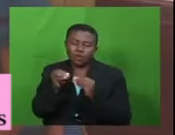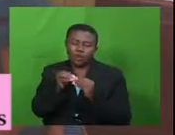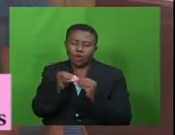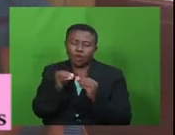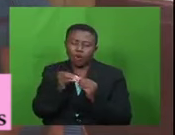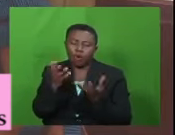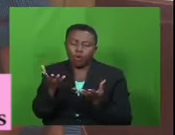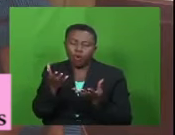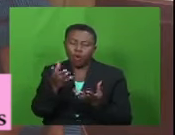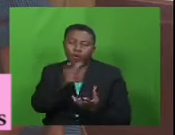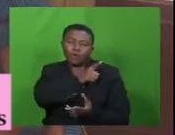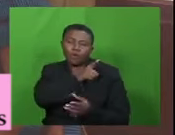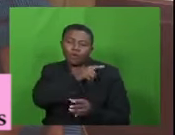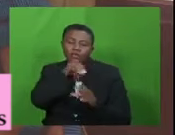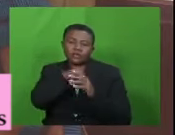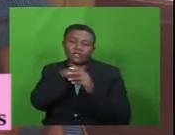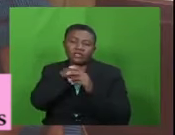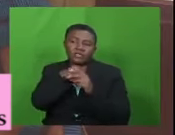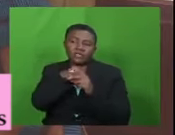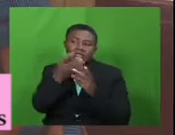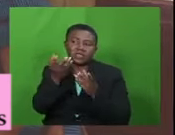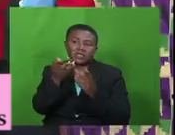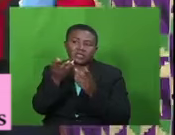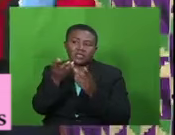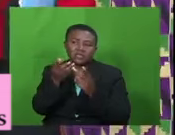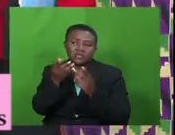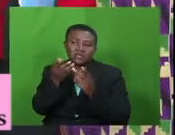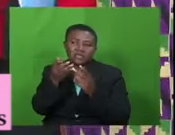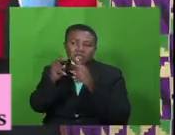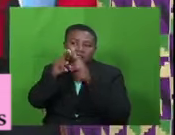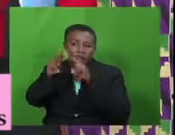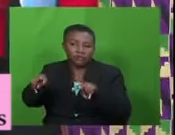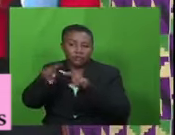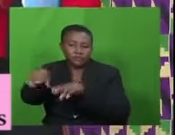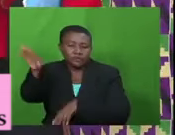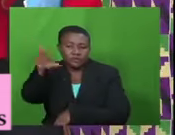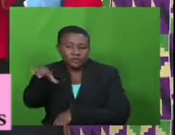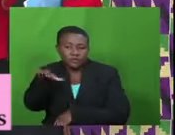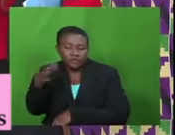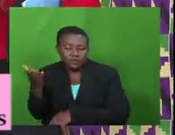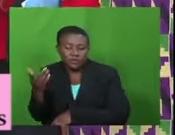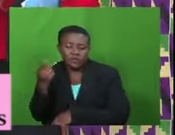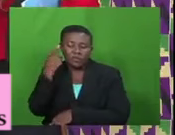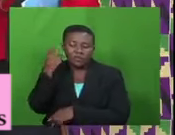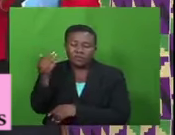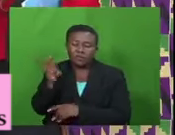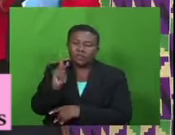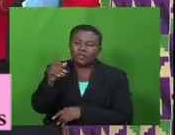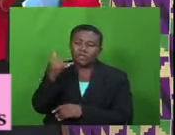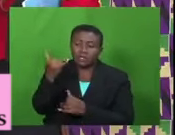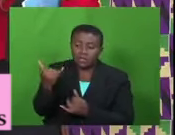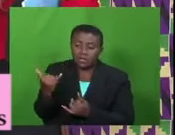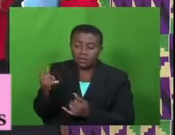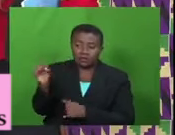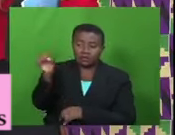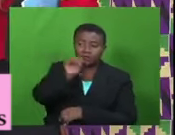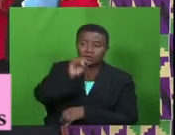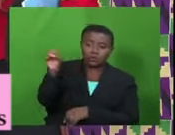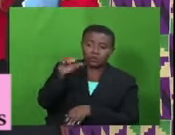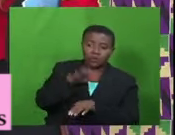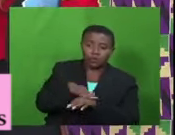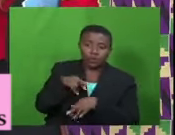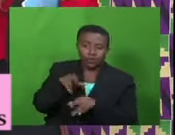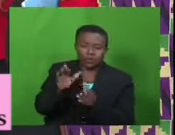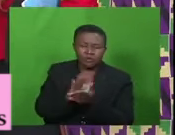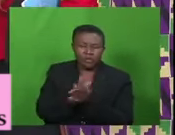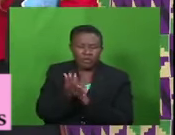in the urban areas. Ever so gradually, driving on our roads is becoming more orderly.